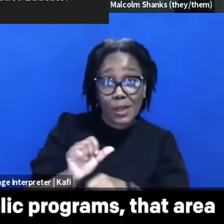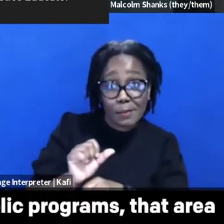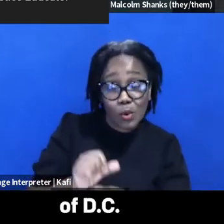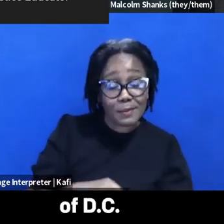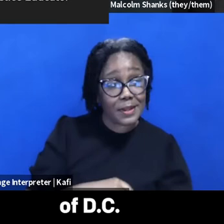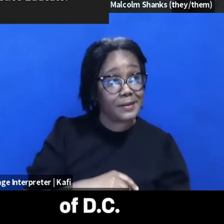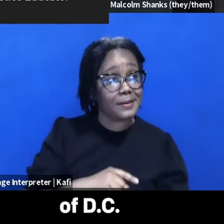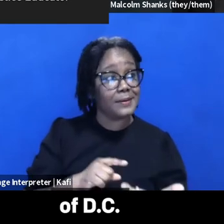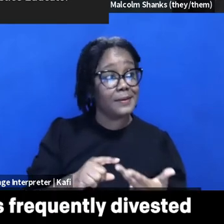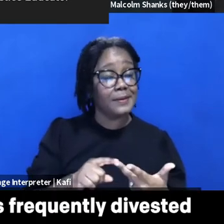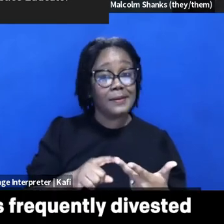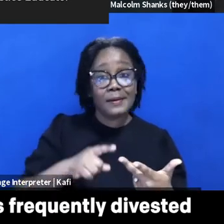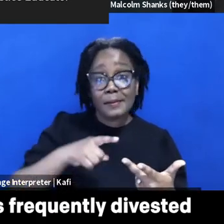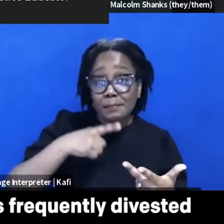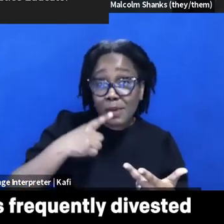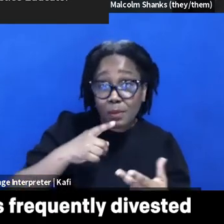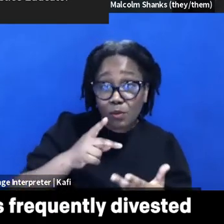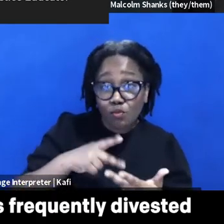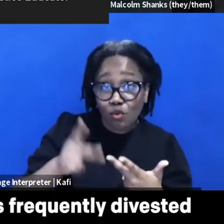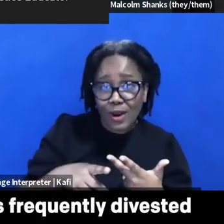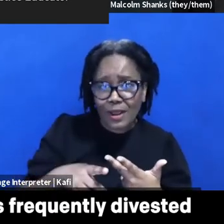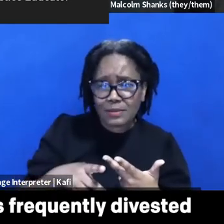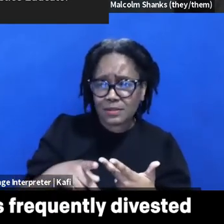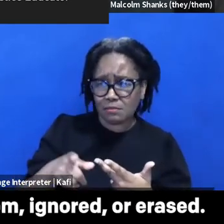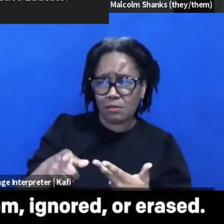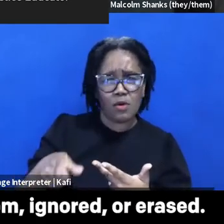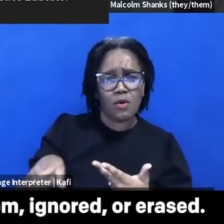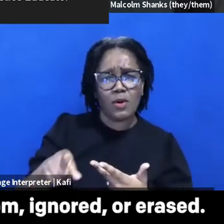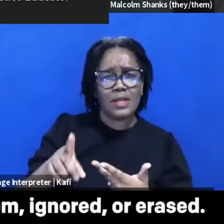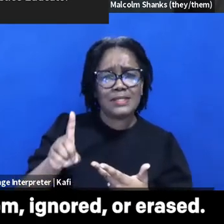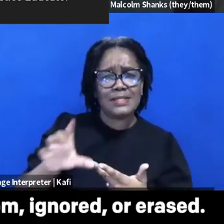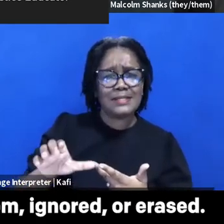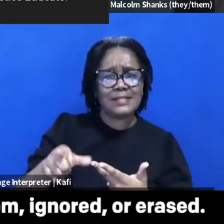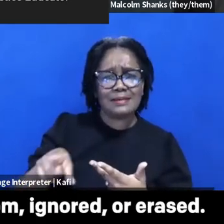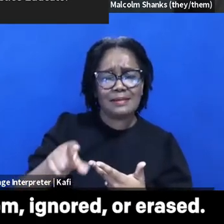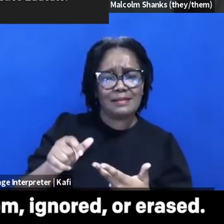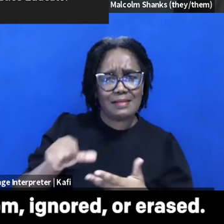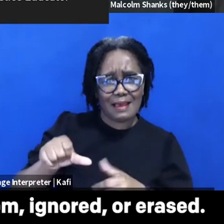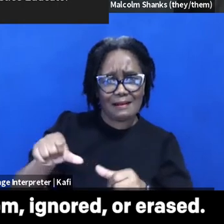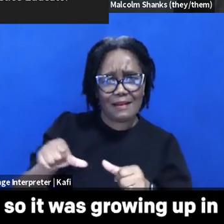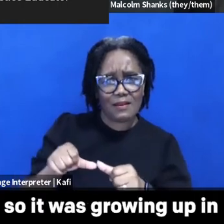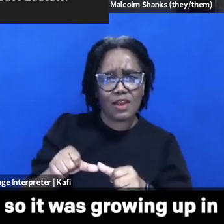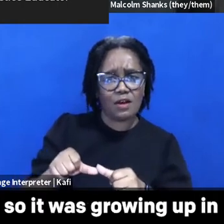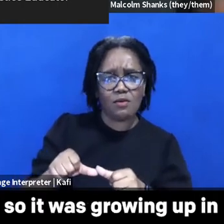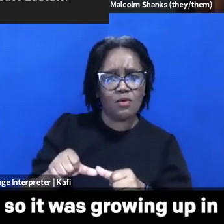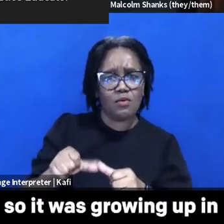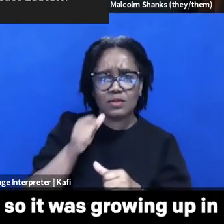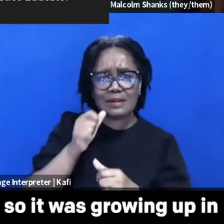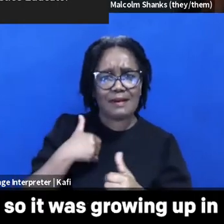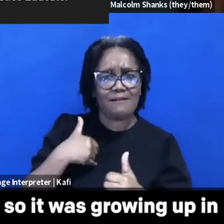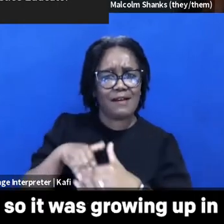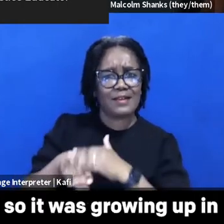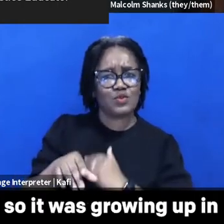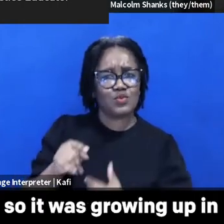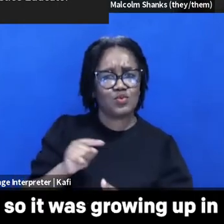public programs, that area of DC is frequently divested from, ignored, or erased.